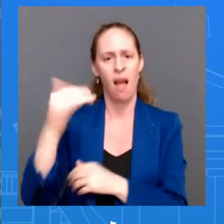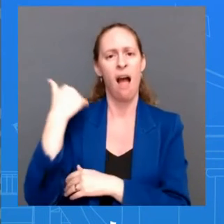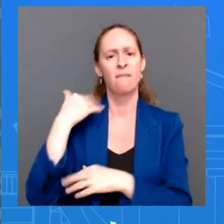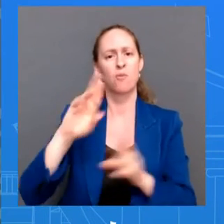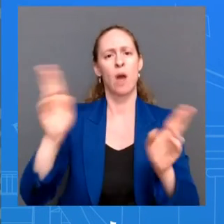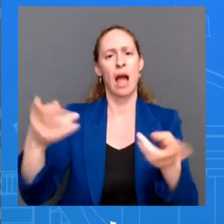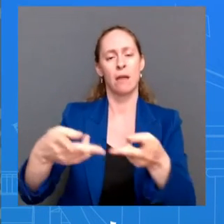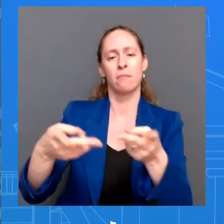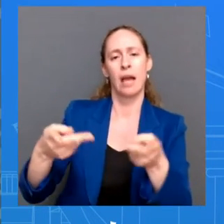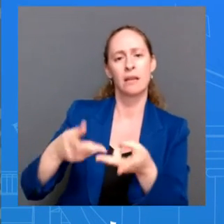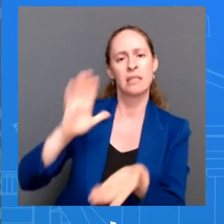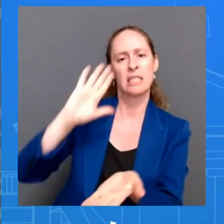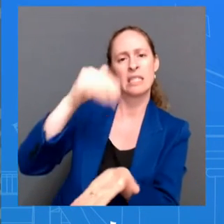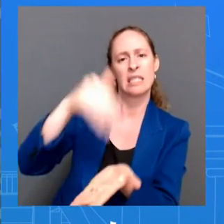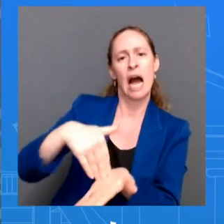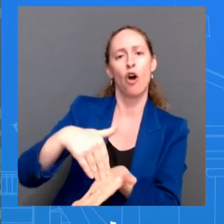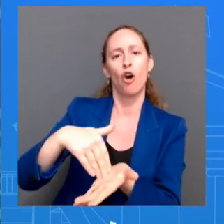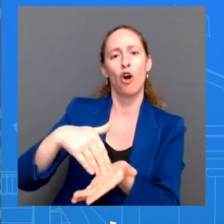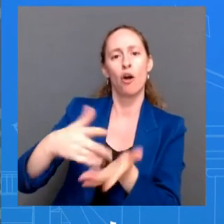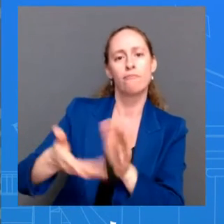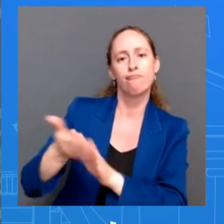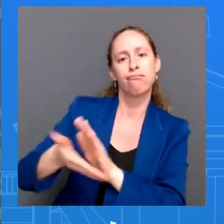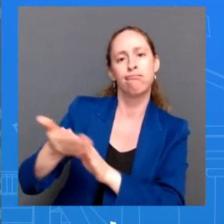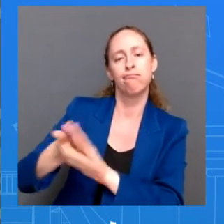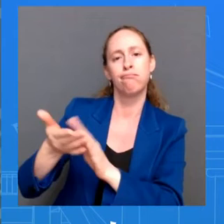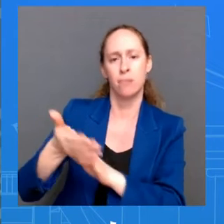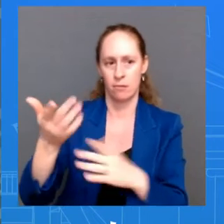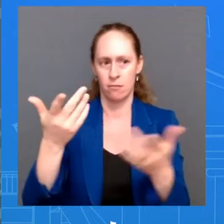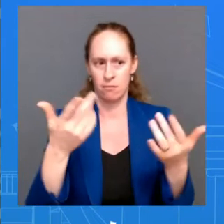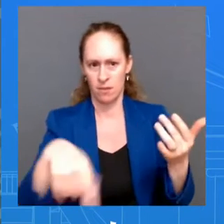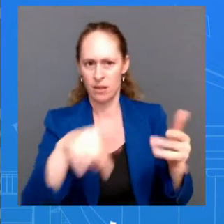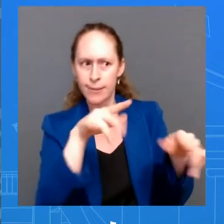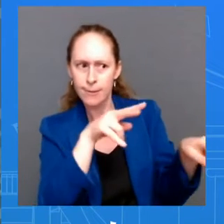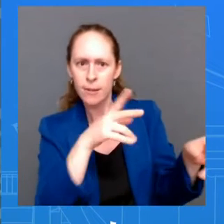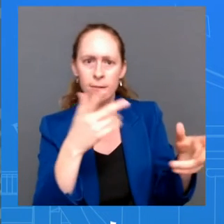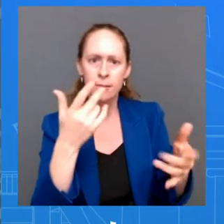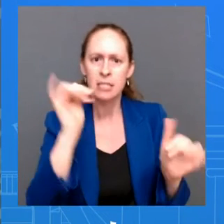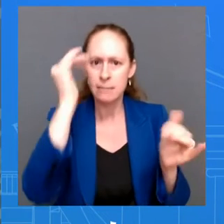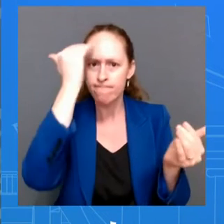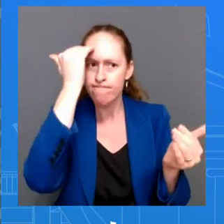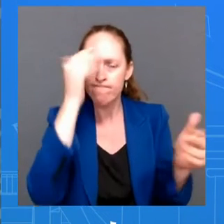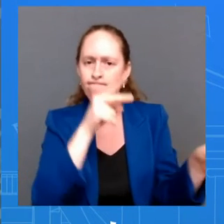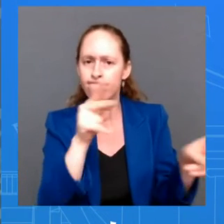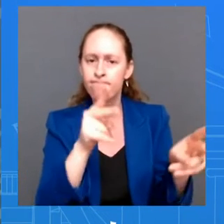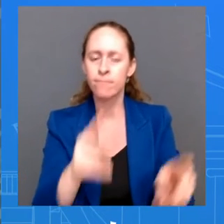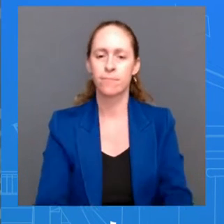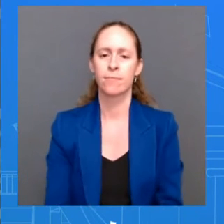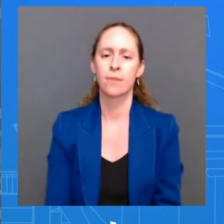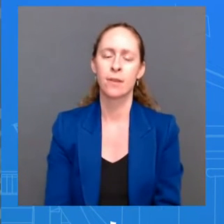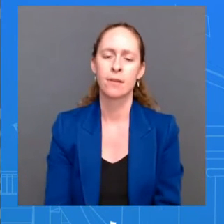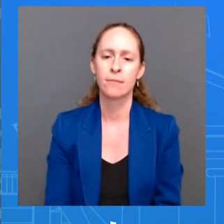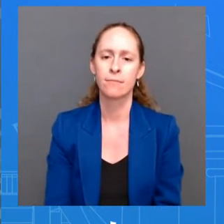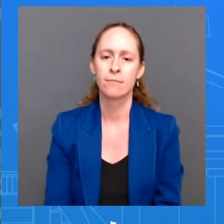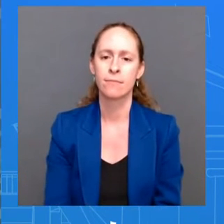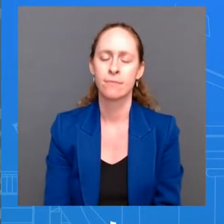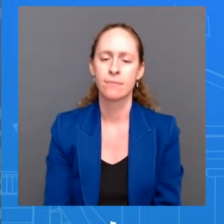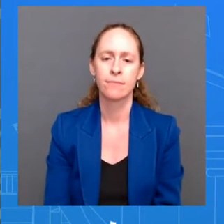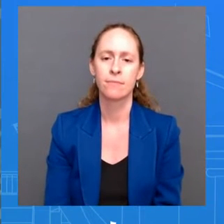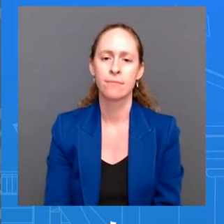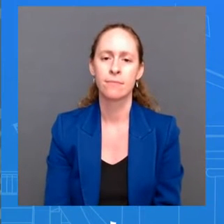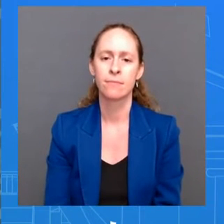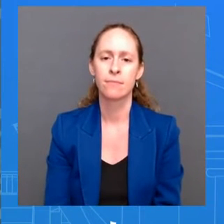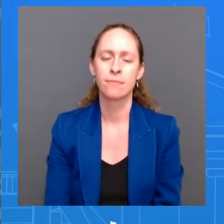assessments occur. Unfortunately, Kentucky is no stranger to catastrophic climate events, and the federal government will continue to provide